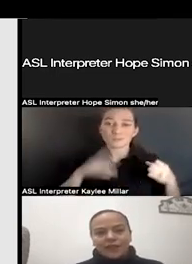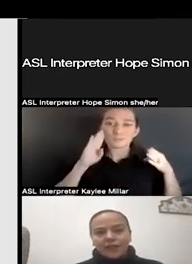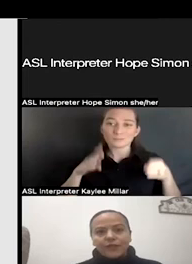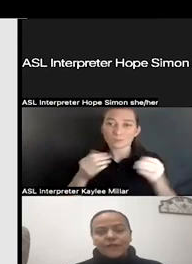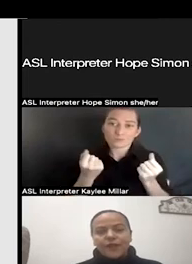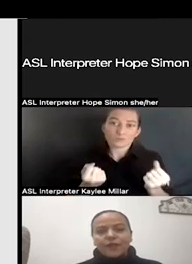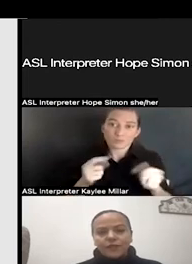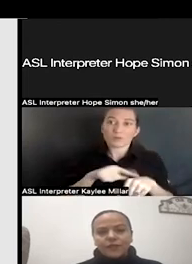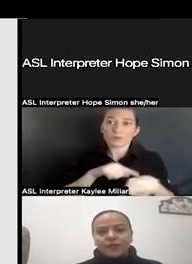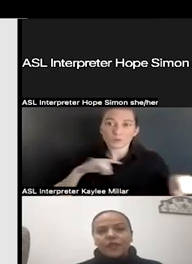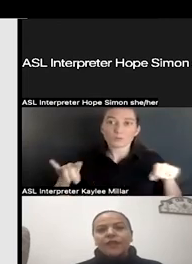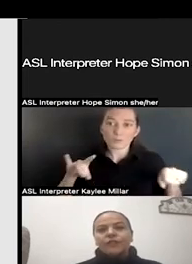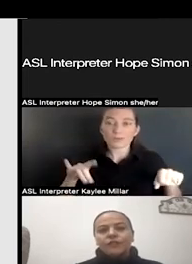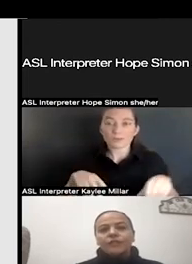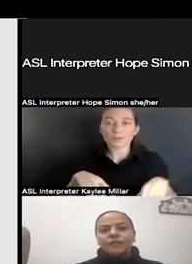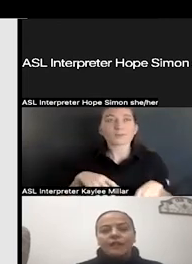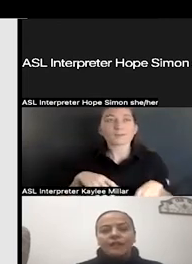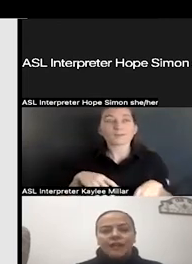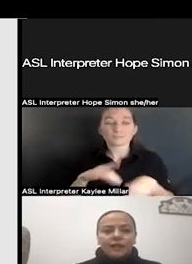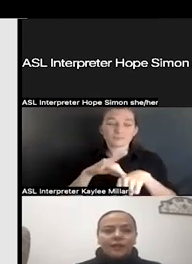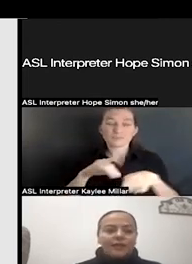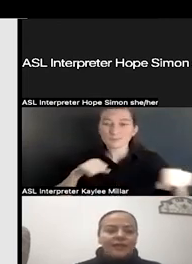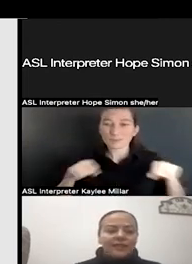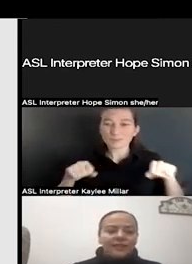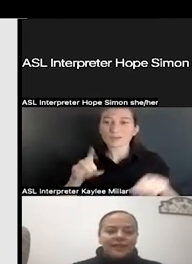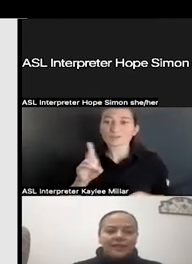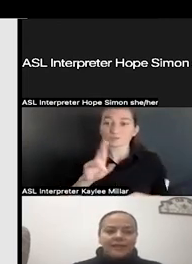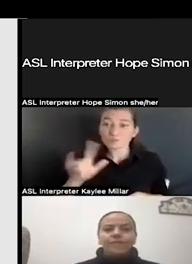earthquake drills and fire drills so that our students are not only